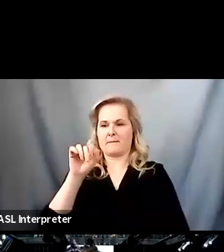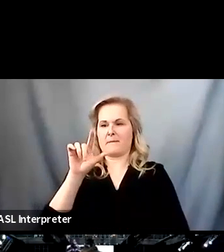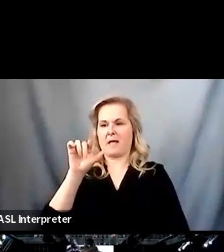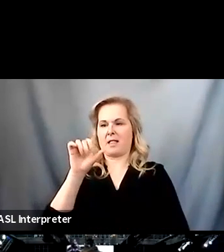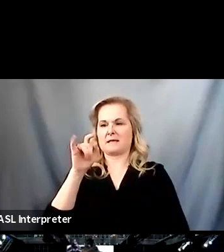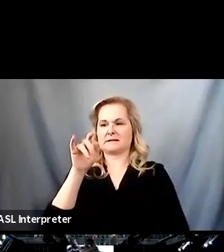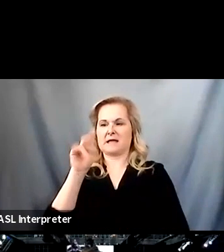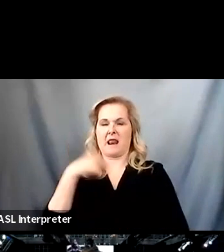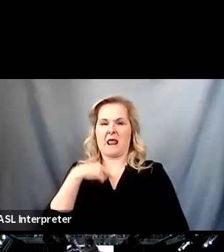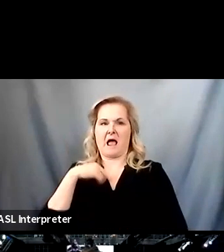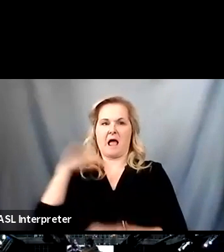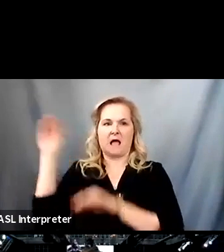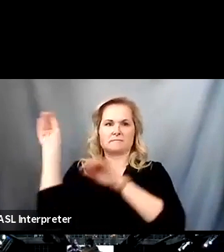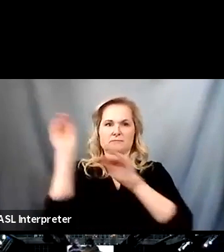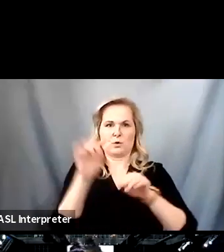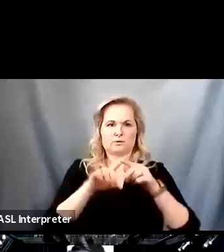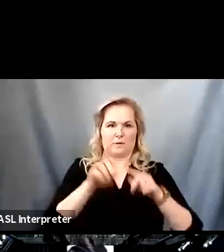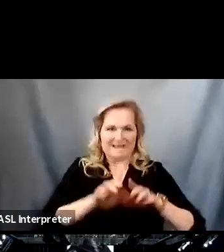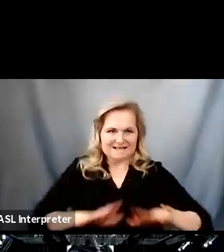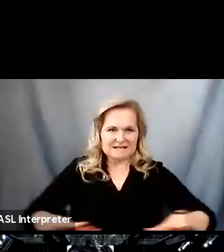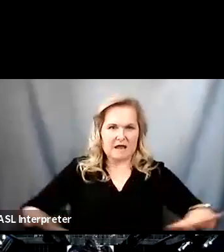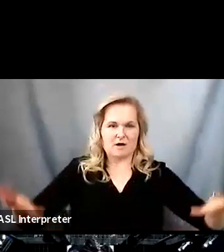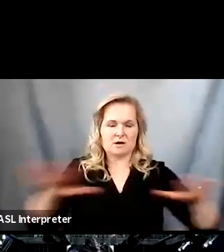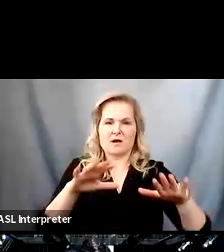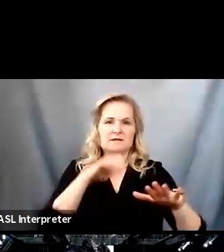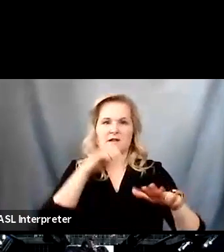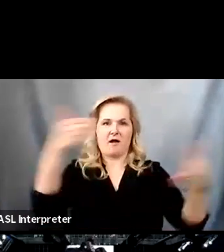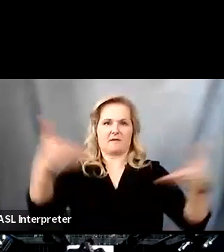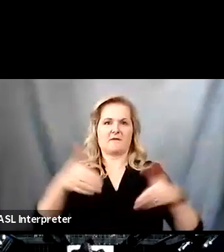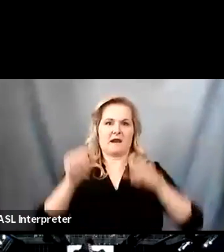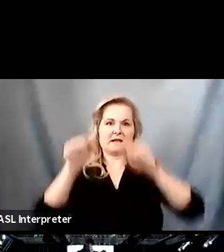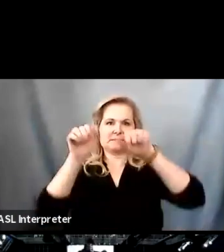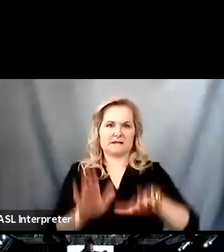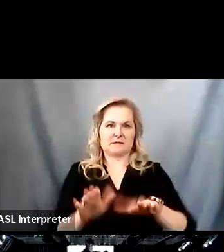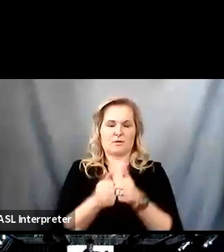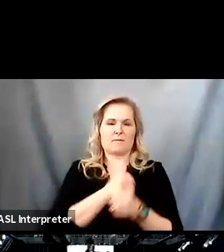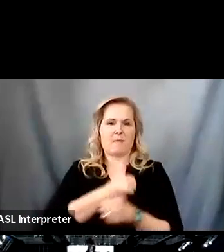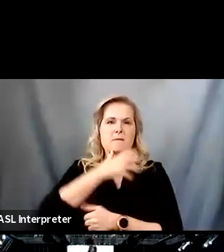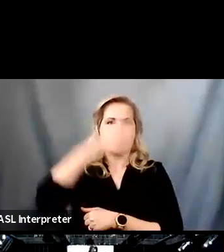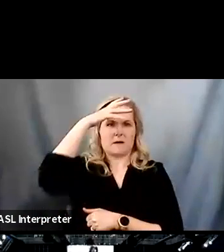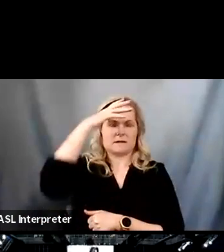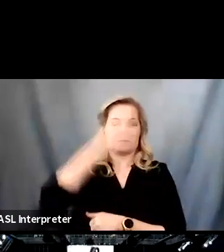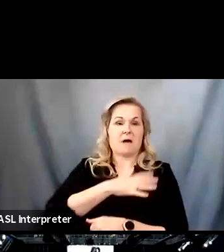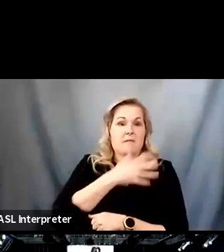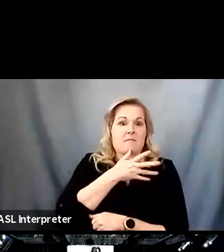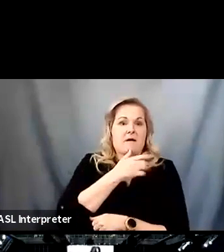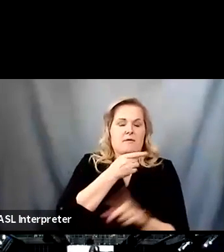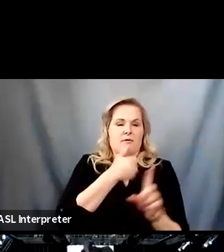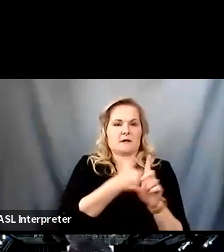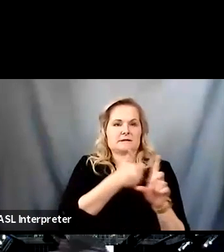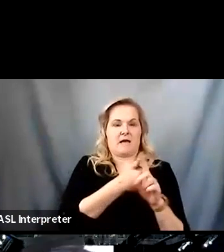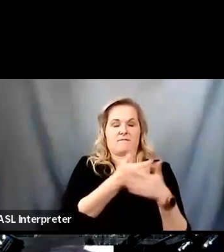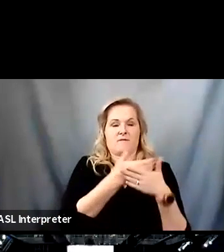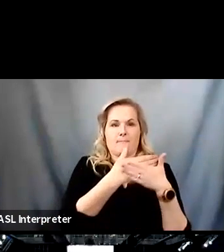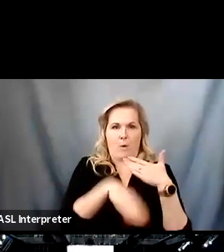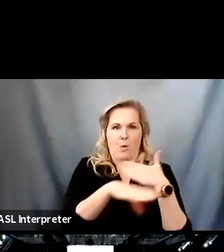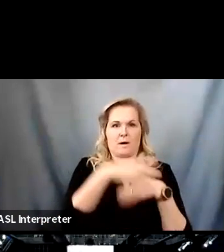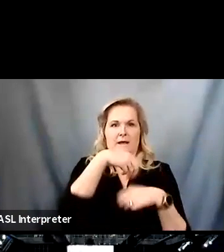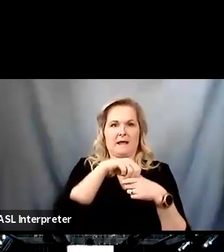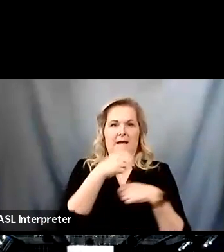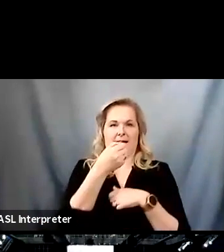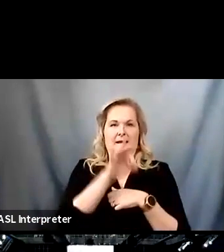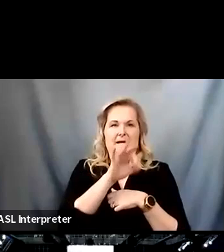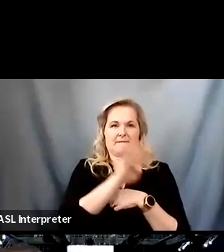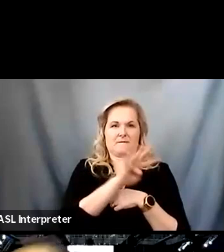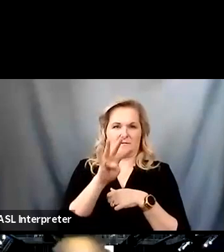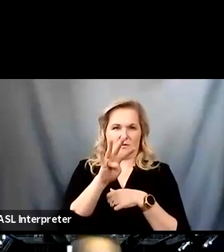and I came to these territories as an uninvited settler with my parents. My mother was born in